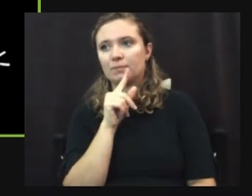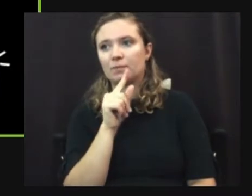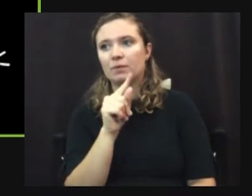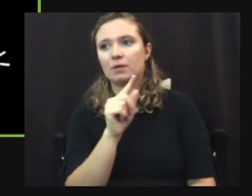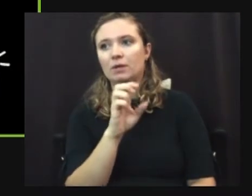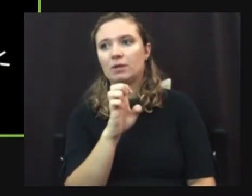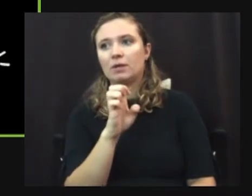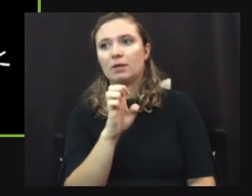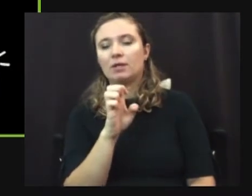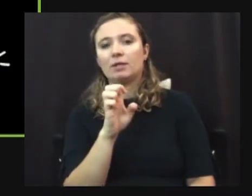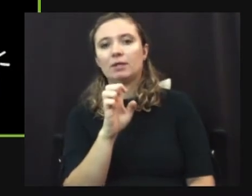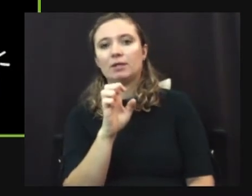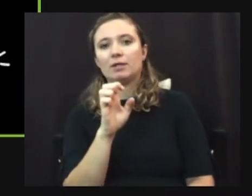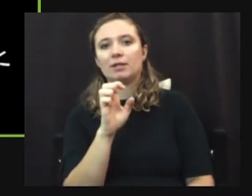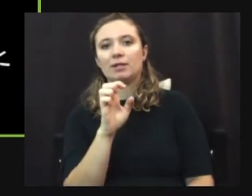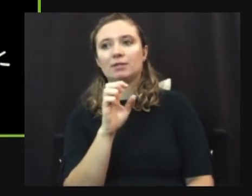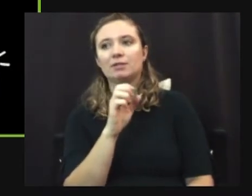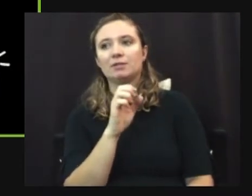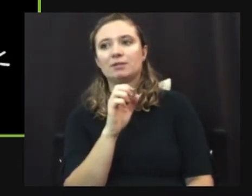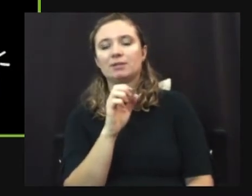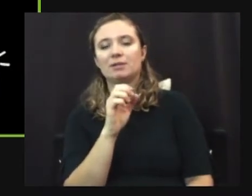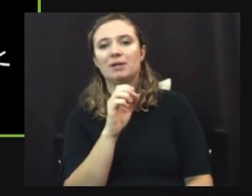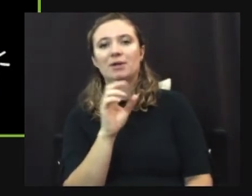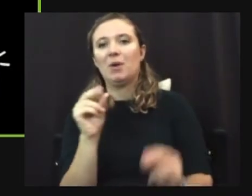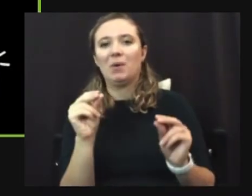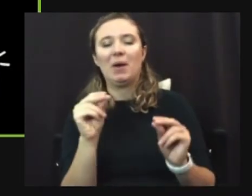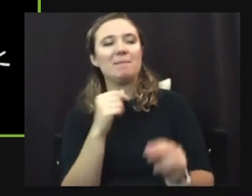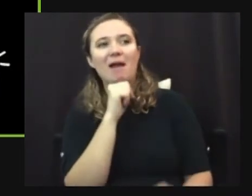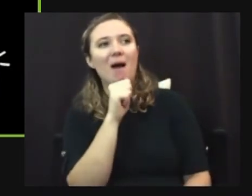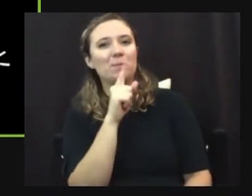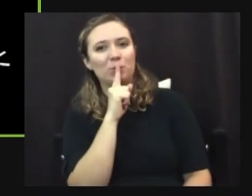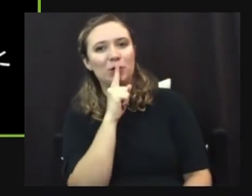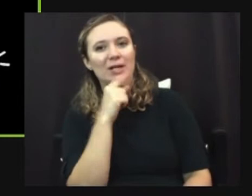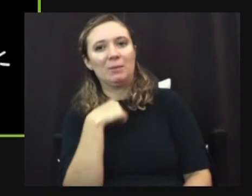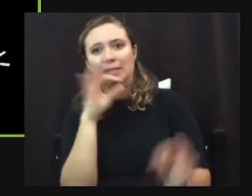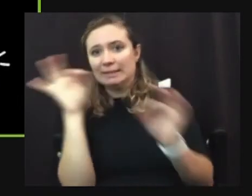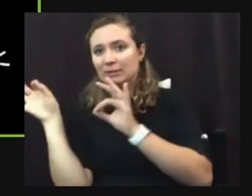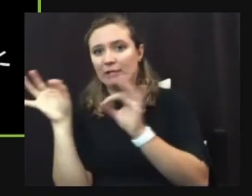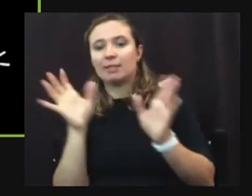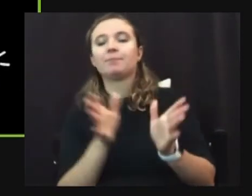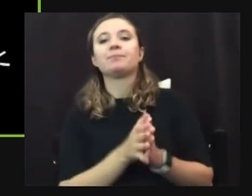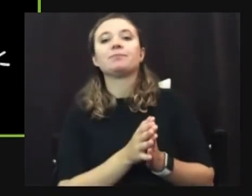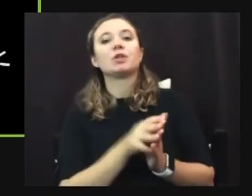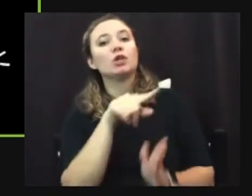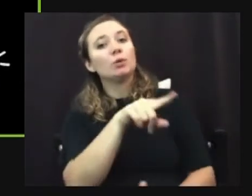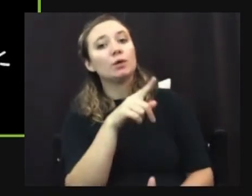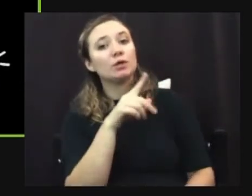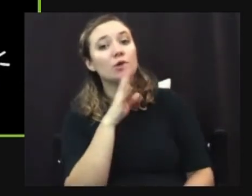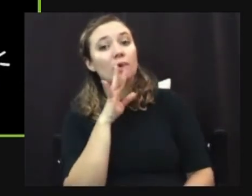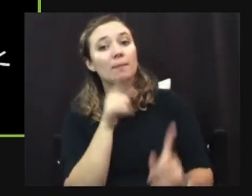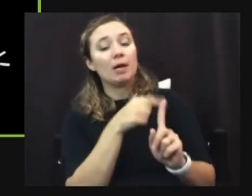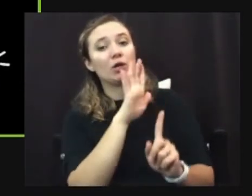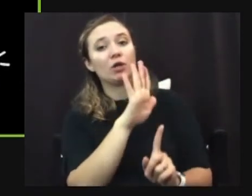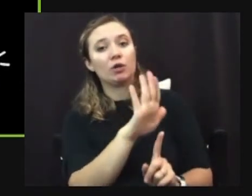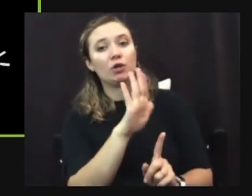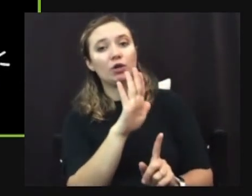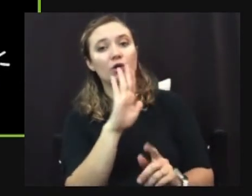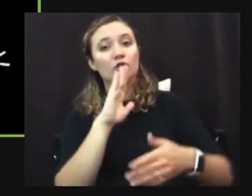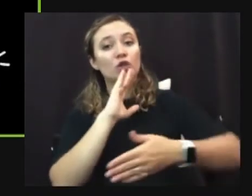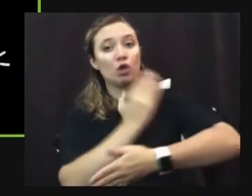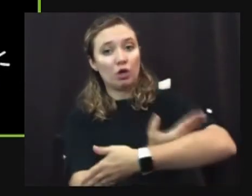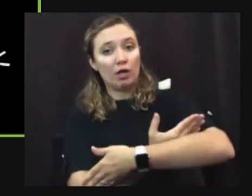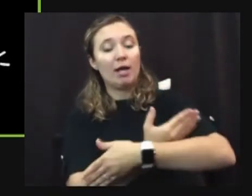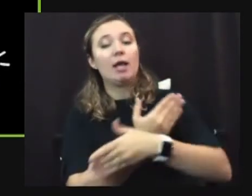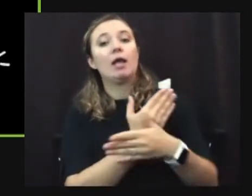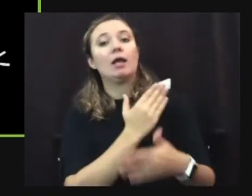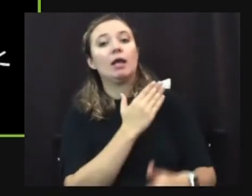differences. So you were talking about you were talking about your daughter and how she had